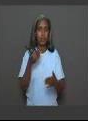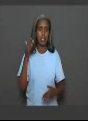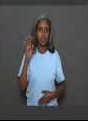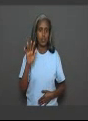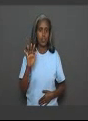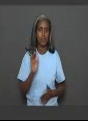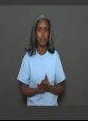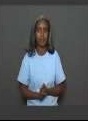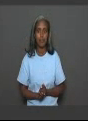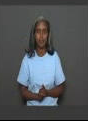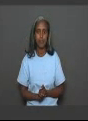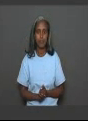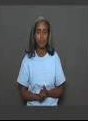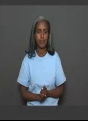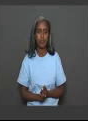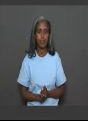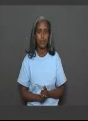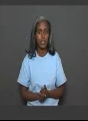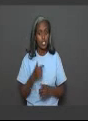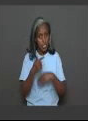t minus 5.